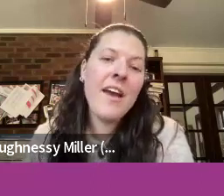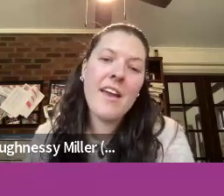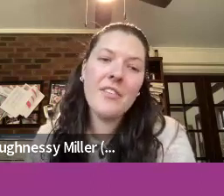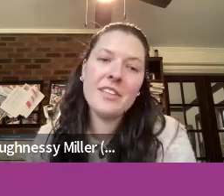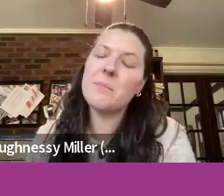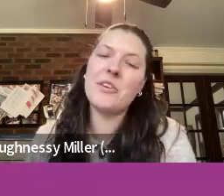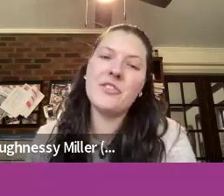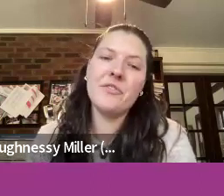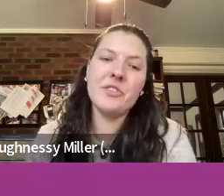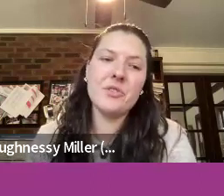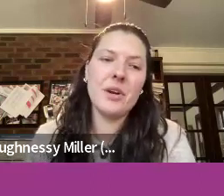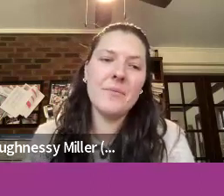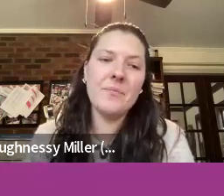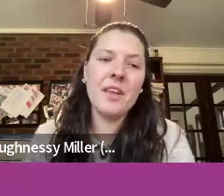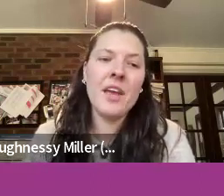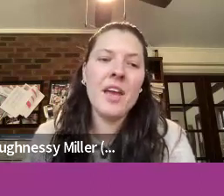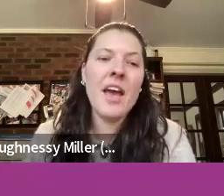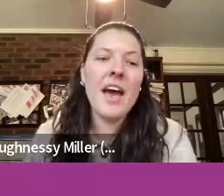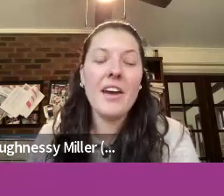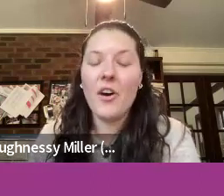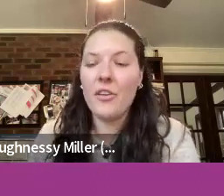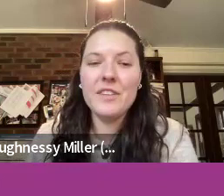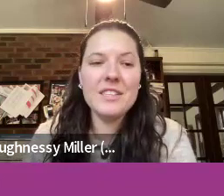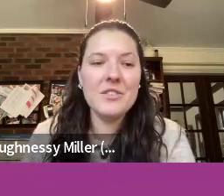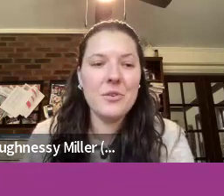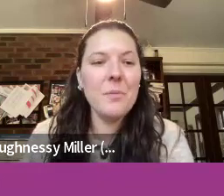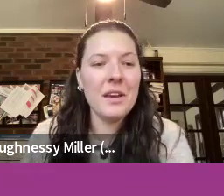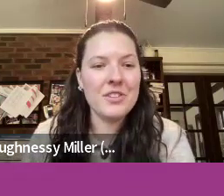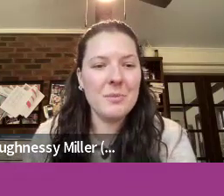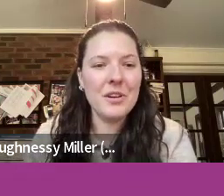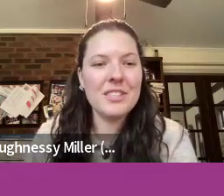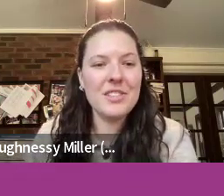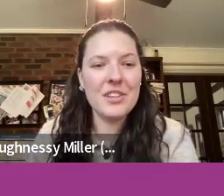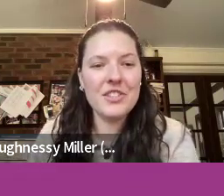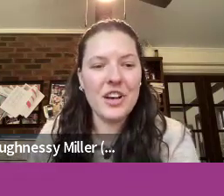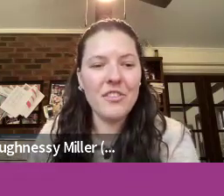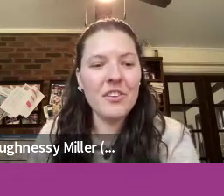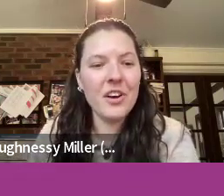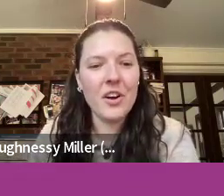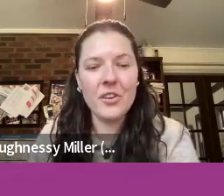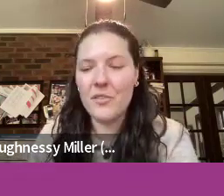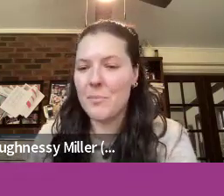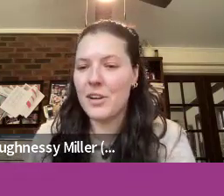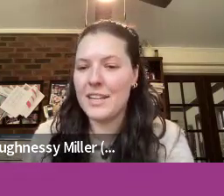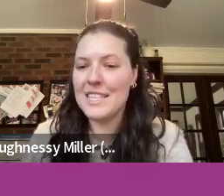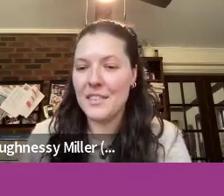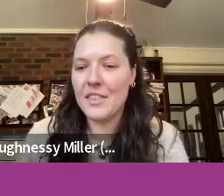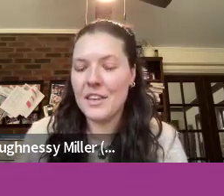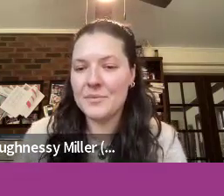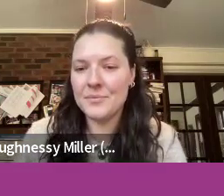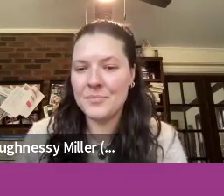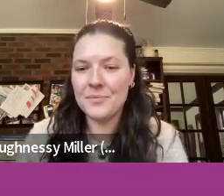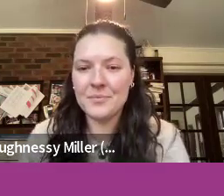embroidery and the inspiration for the story. Add all of these new picture books to your shelf on November